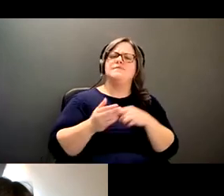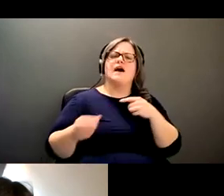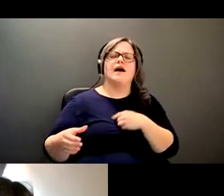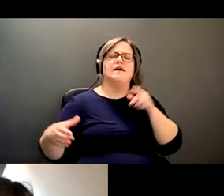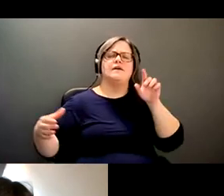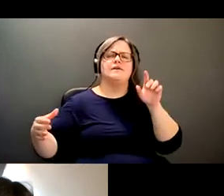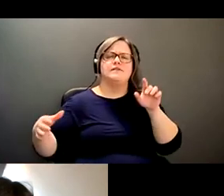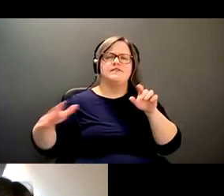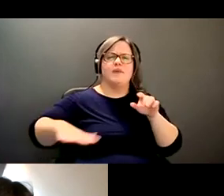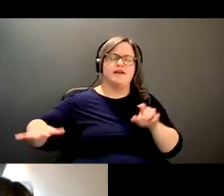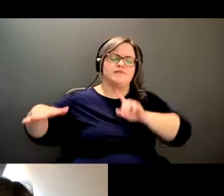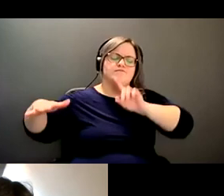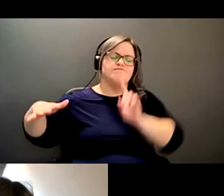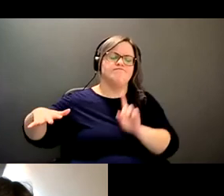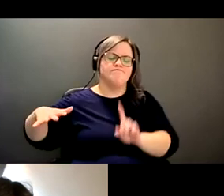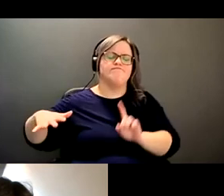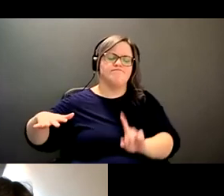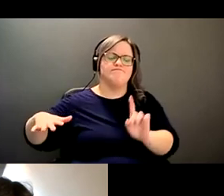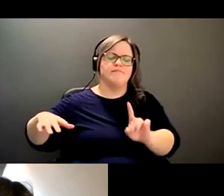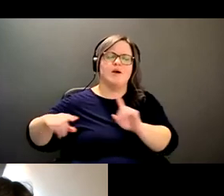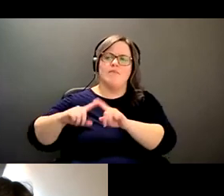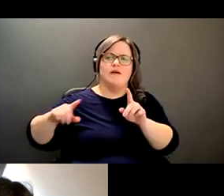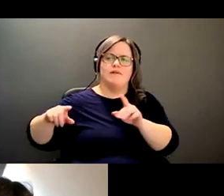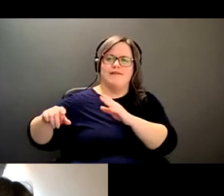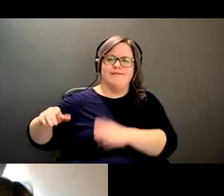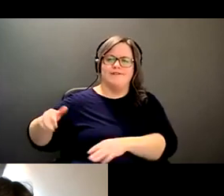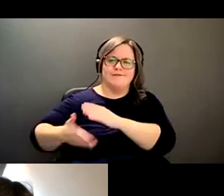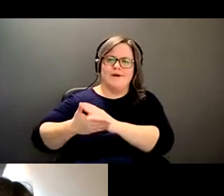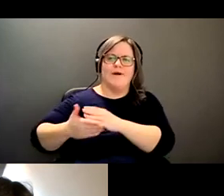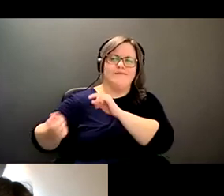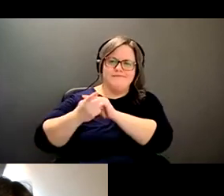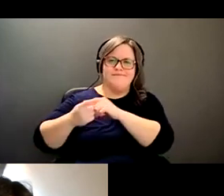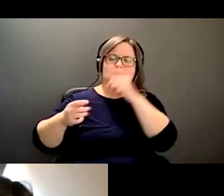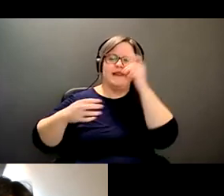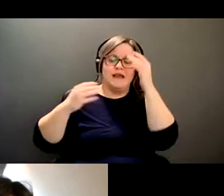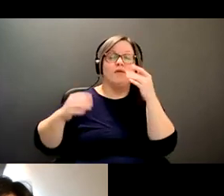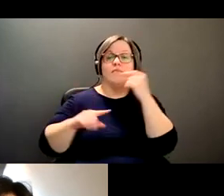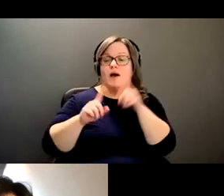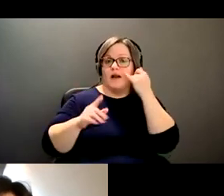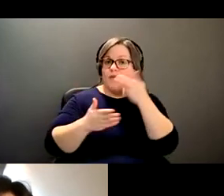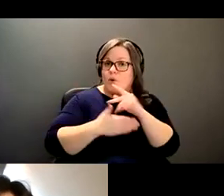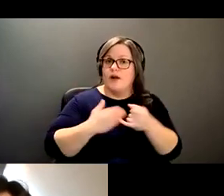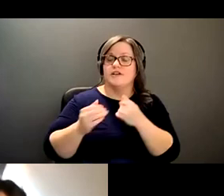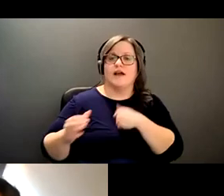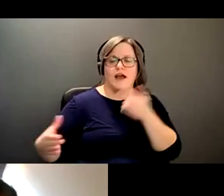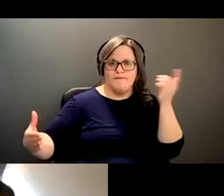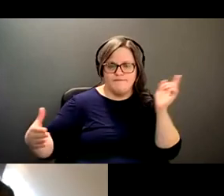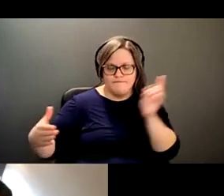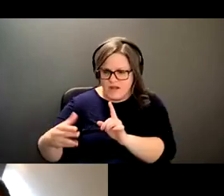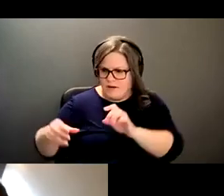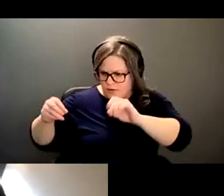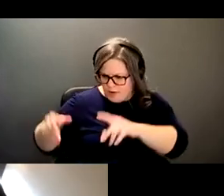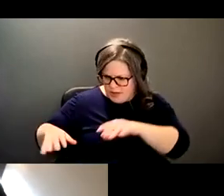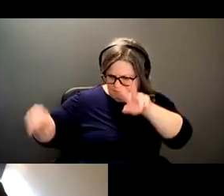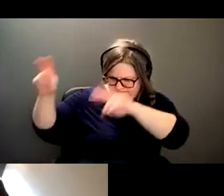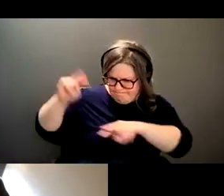way, because all of a sudden I'm trying to think about the space in the context of art and what it means or an installation.